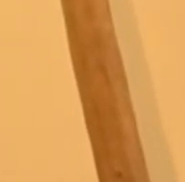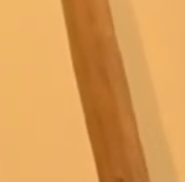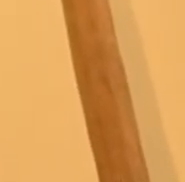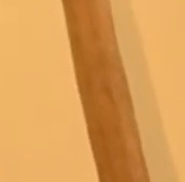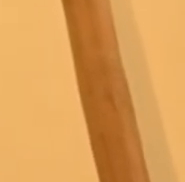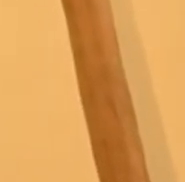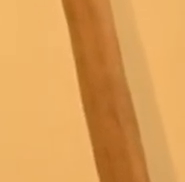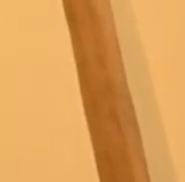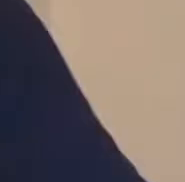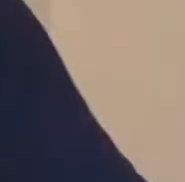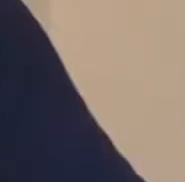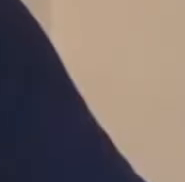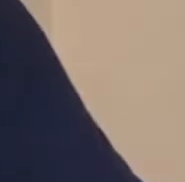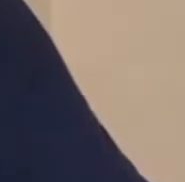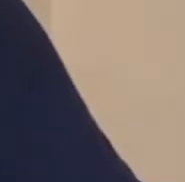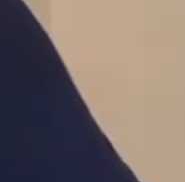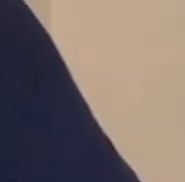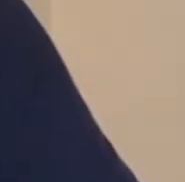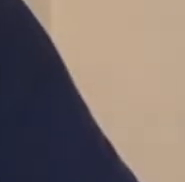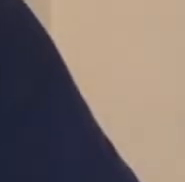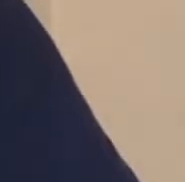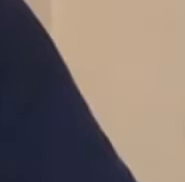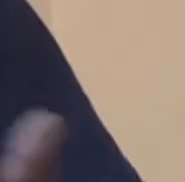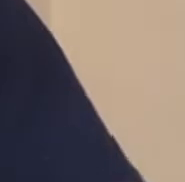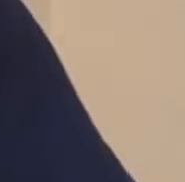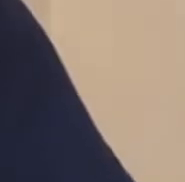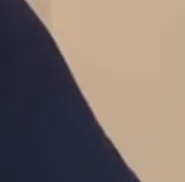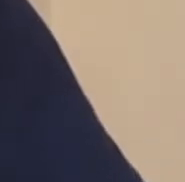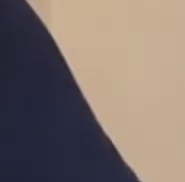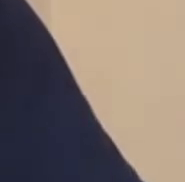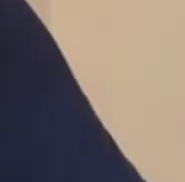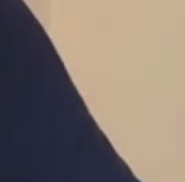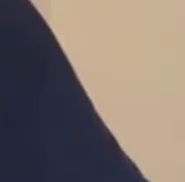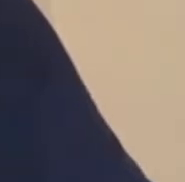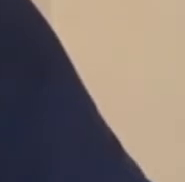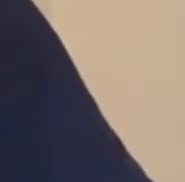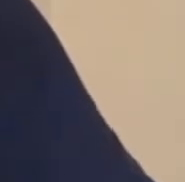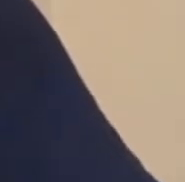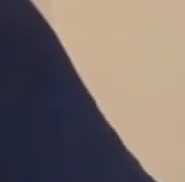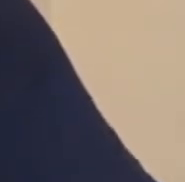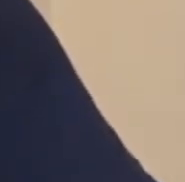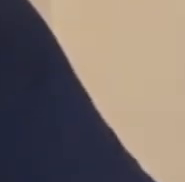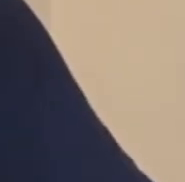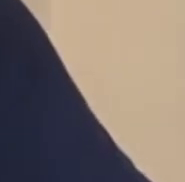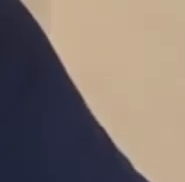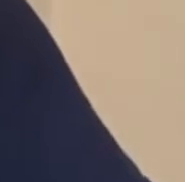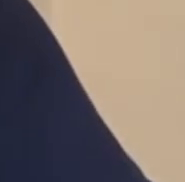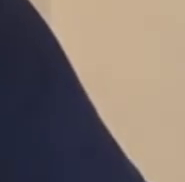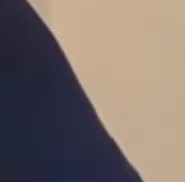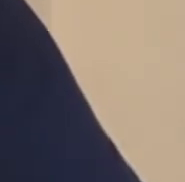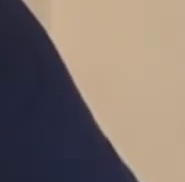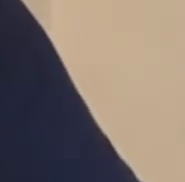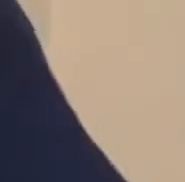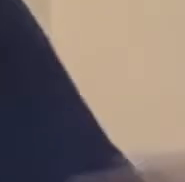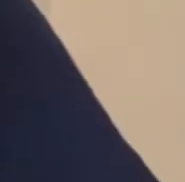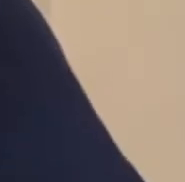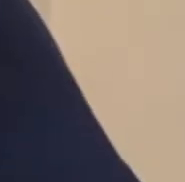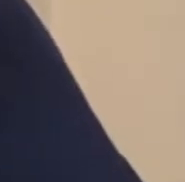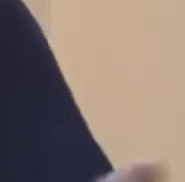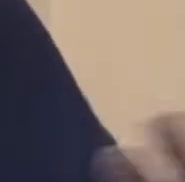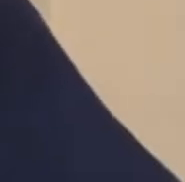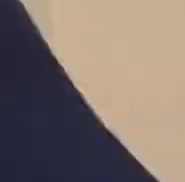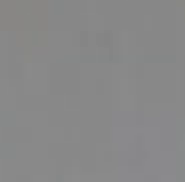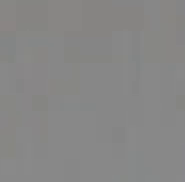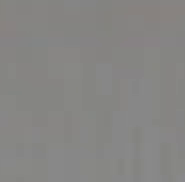so many paintings or sculptures done based on guards with very intricate designs on it,